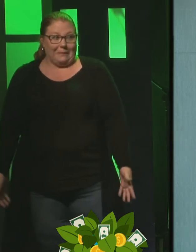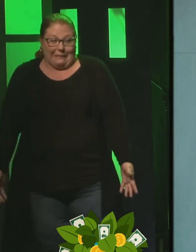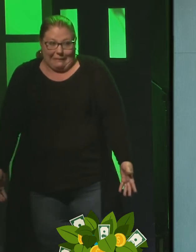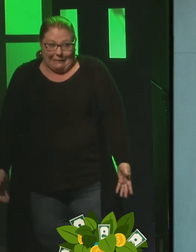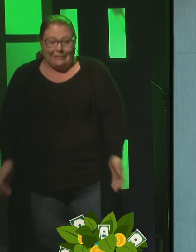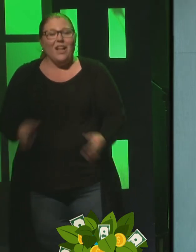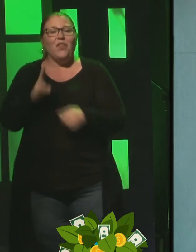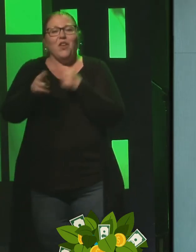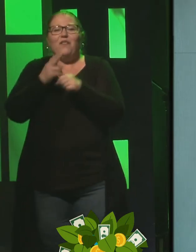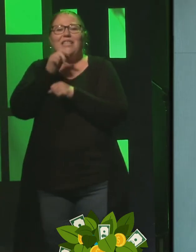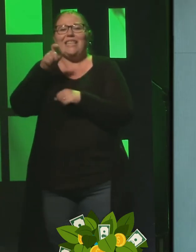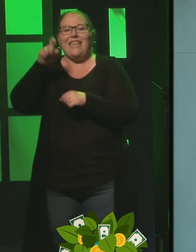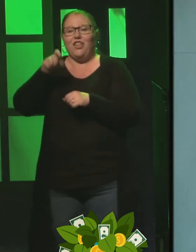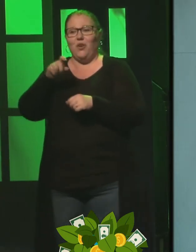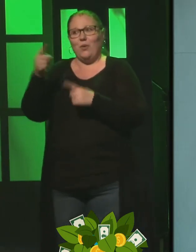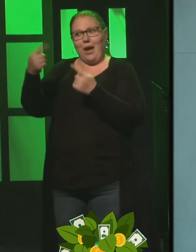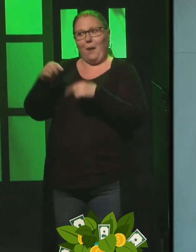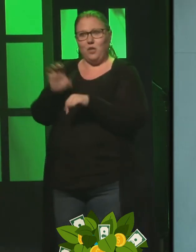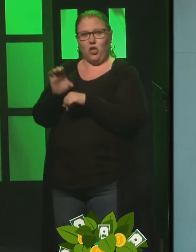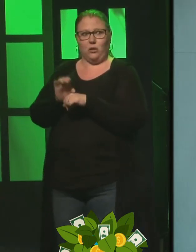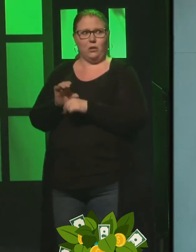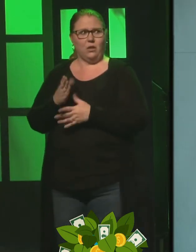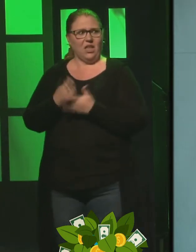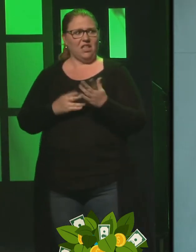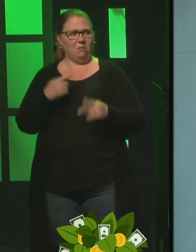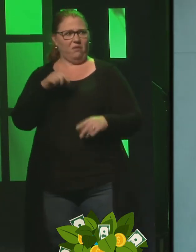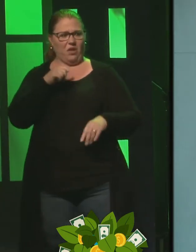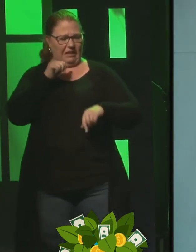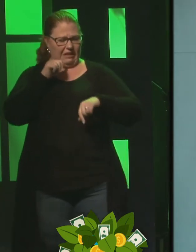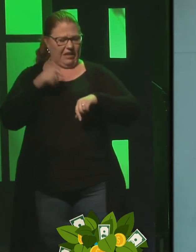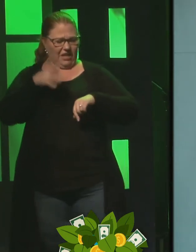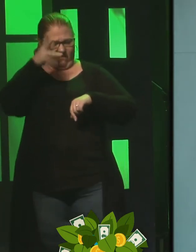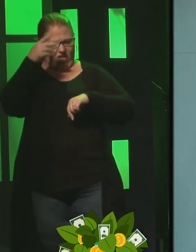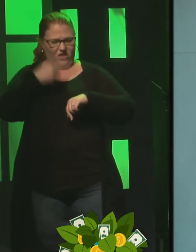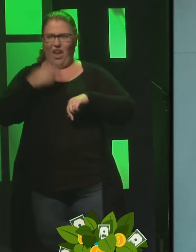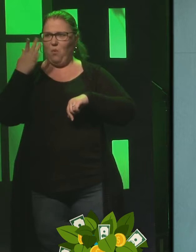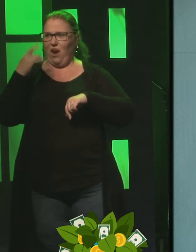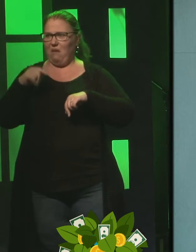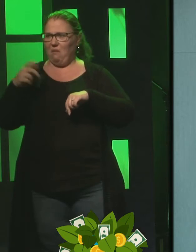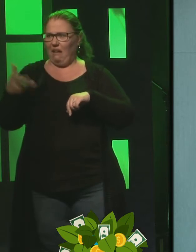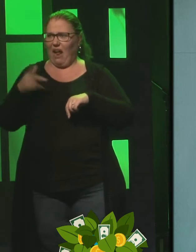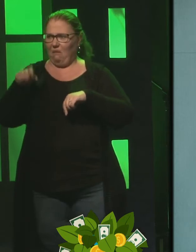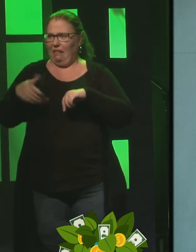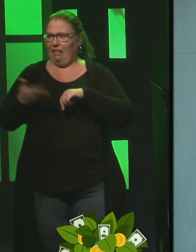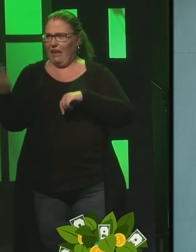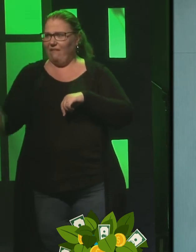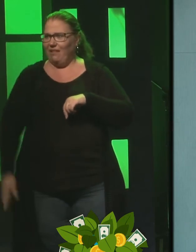The universe doesn't need you to be here at church right now. Some of you are like, I don't even need to be here. It's Father's Day. I'm talking about giving. Let me get out of here.